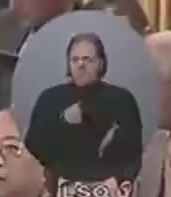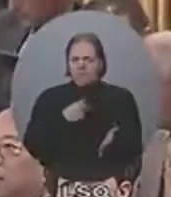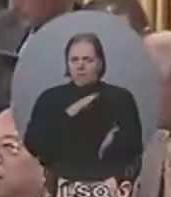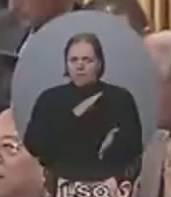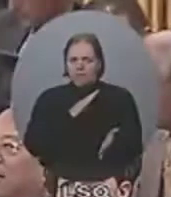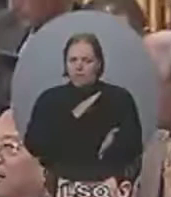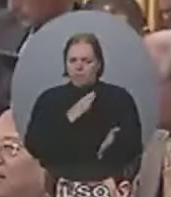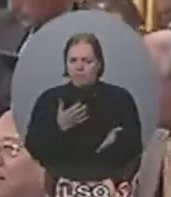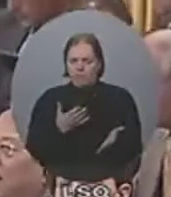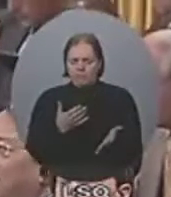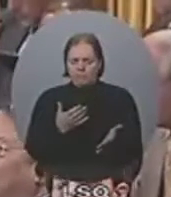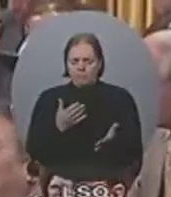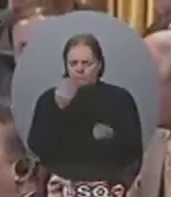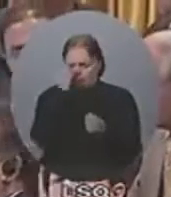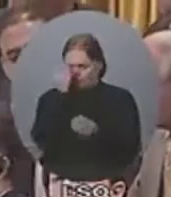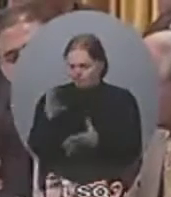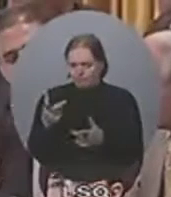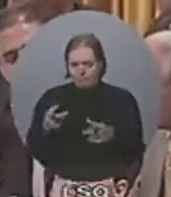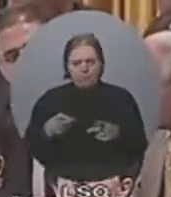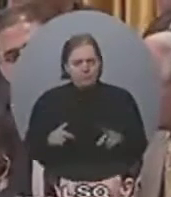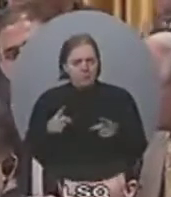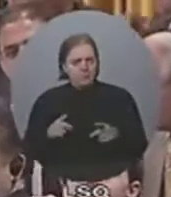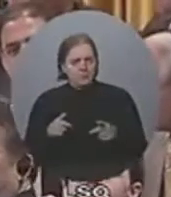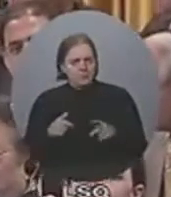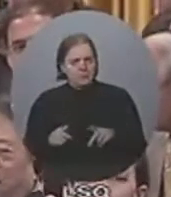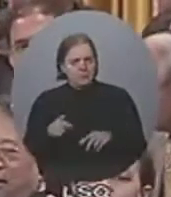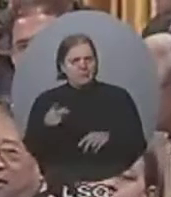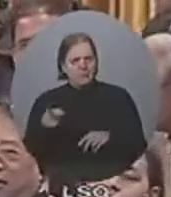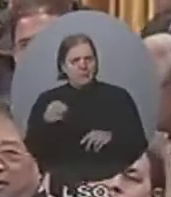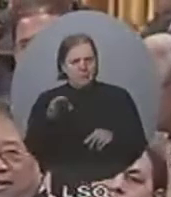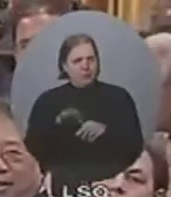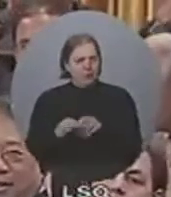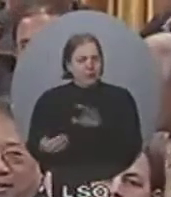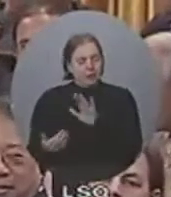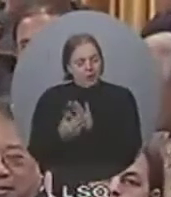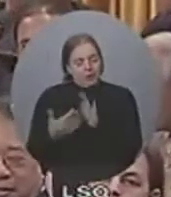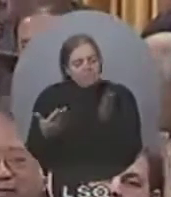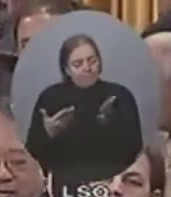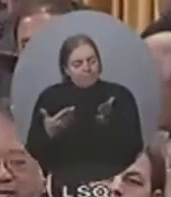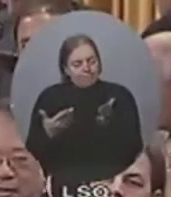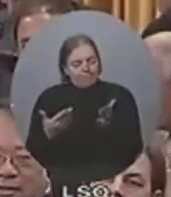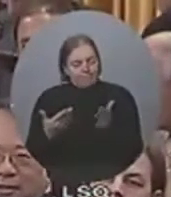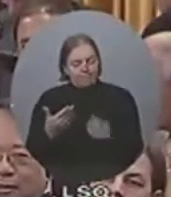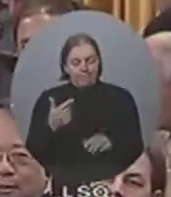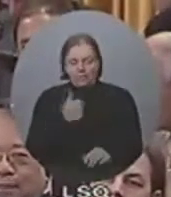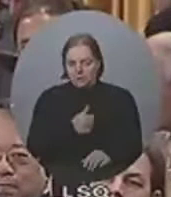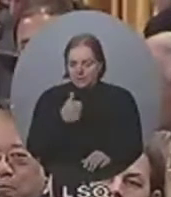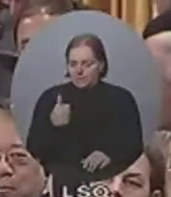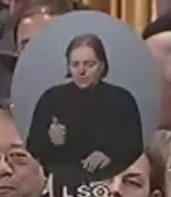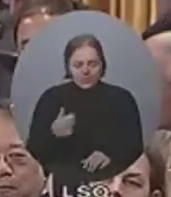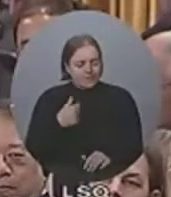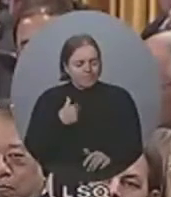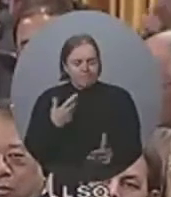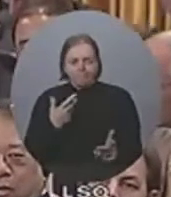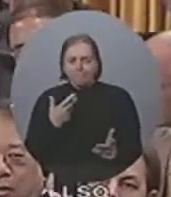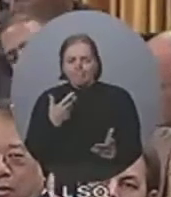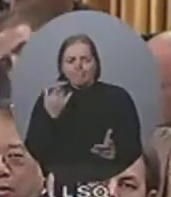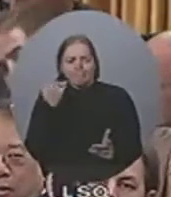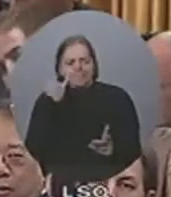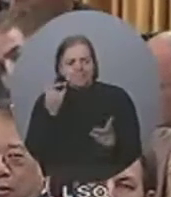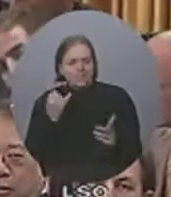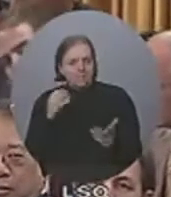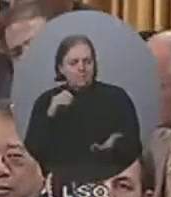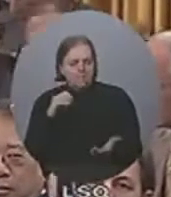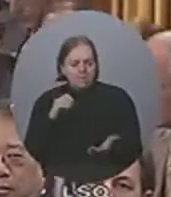against that. In fact, every time we bring a plan forward to help create jobs, to help reduce taxes for businesses that